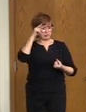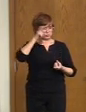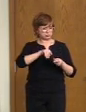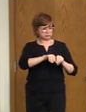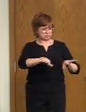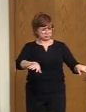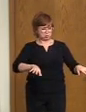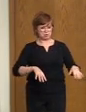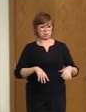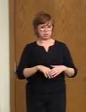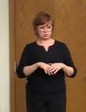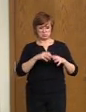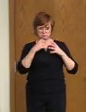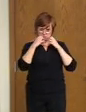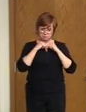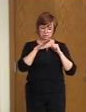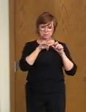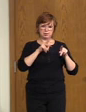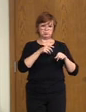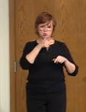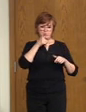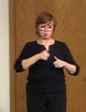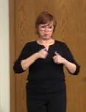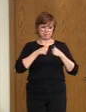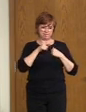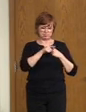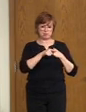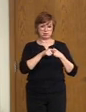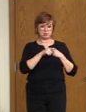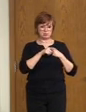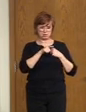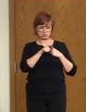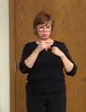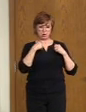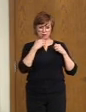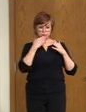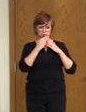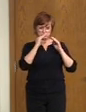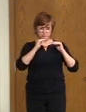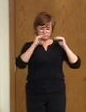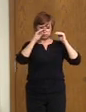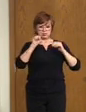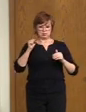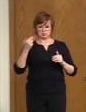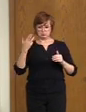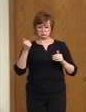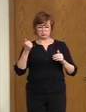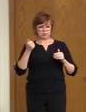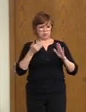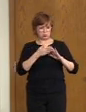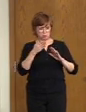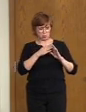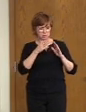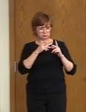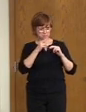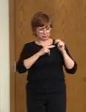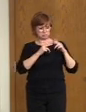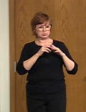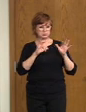residents are actually receiving the care standards that we would expect from an SHA-run facility.